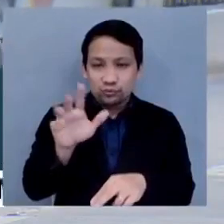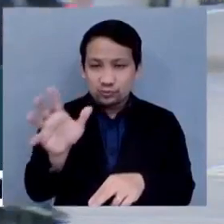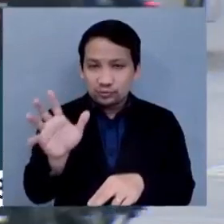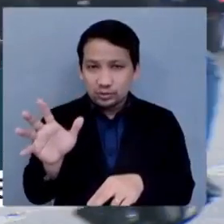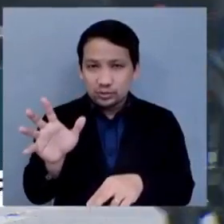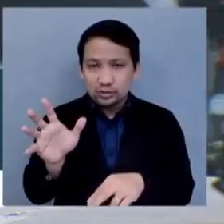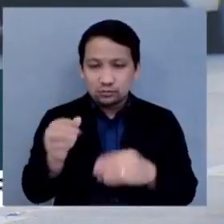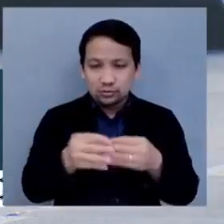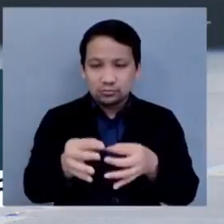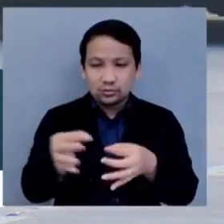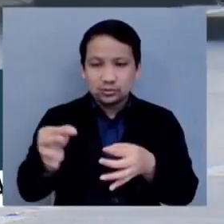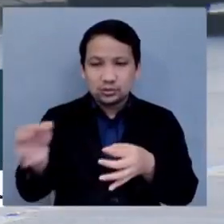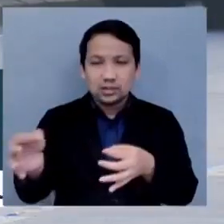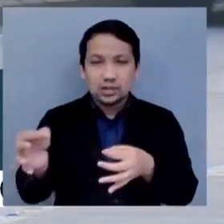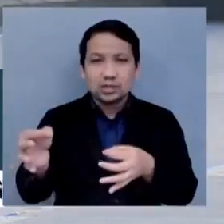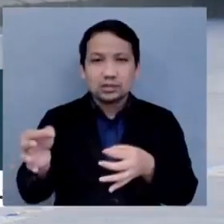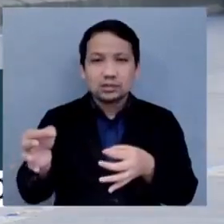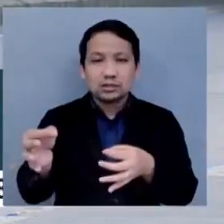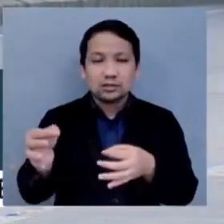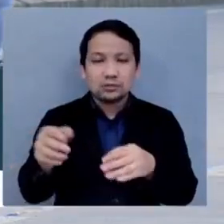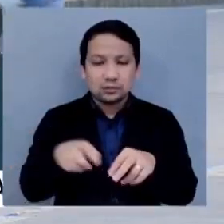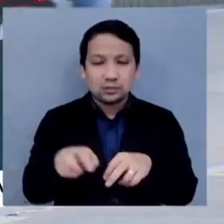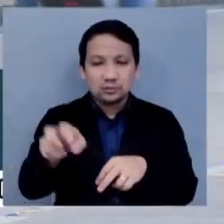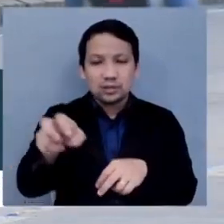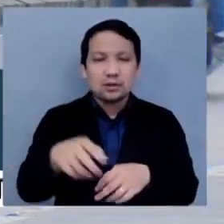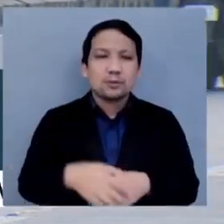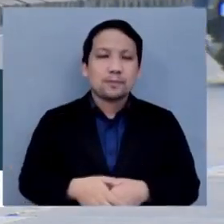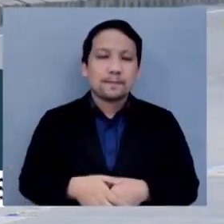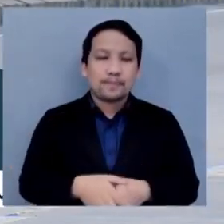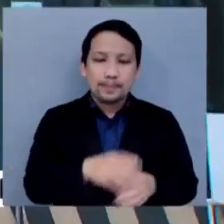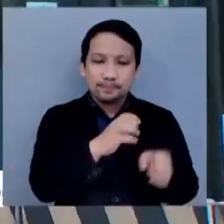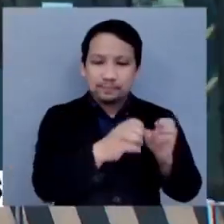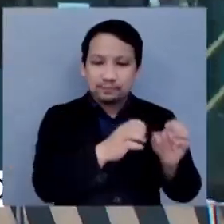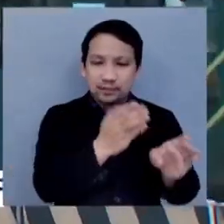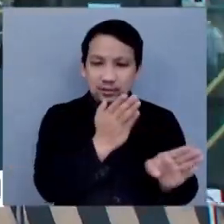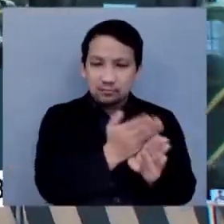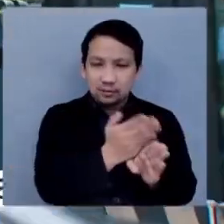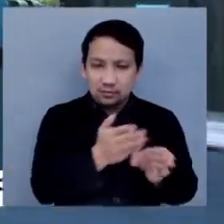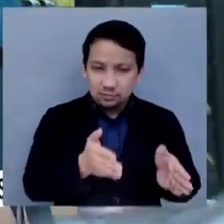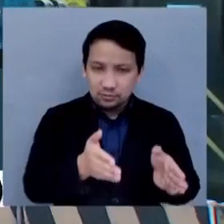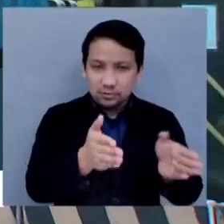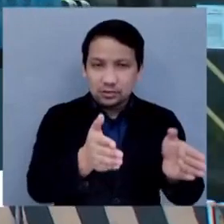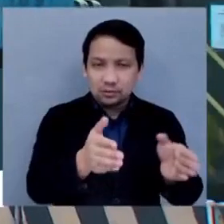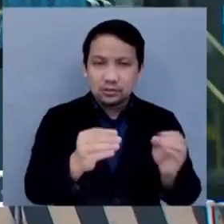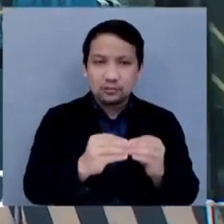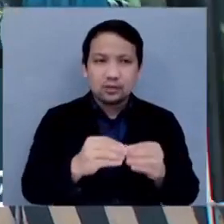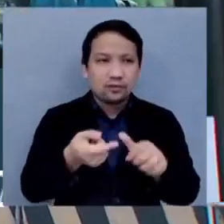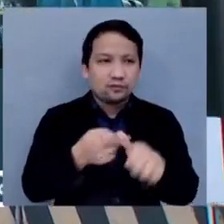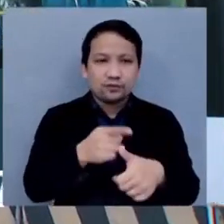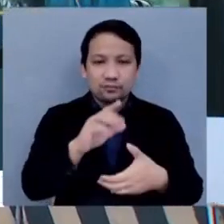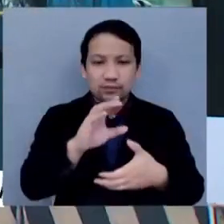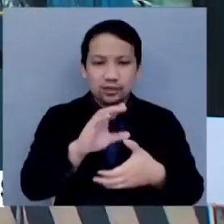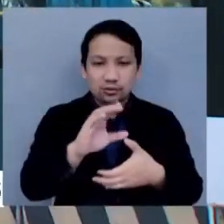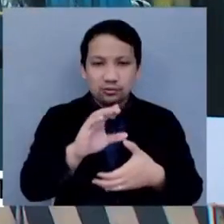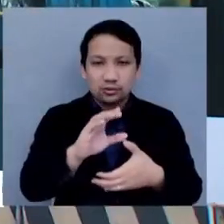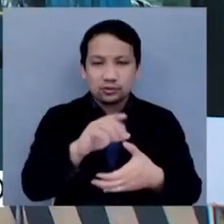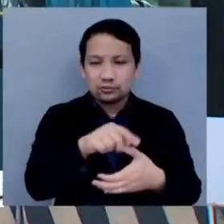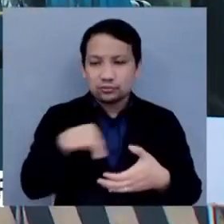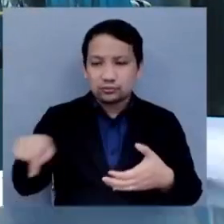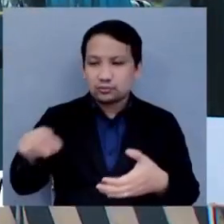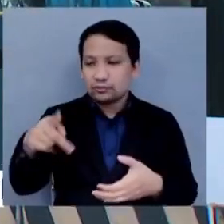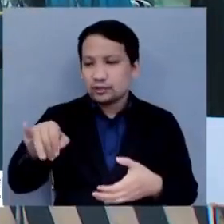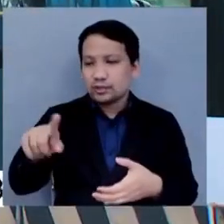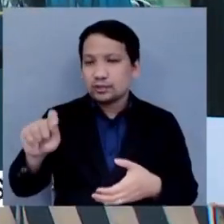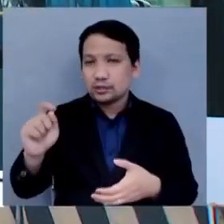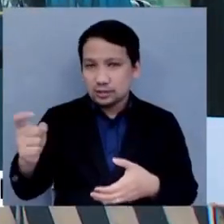succeeding kilometer. The EDSA bus carousel traverses from Caloocan City to PITX in Parañaque